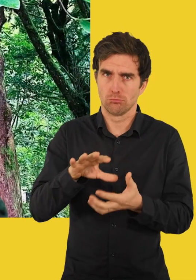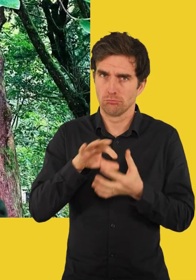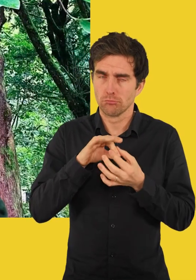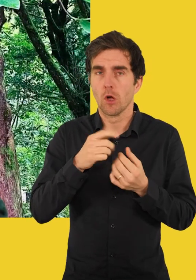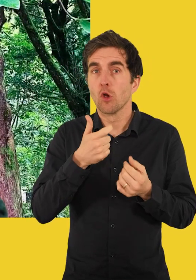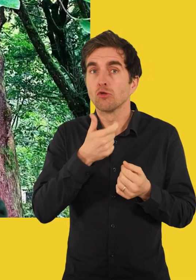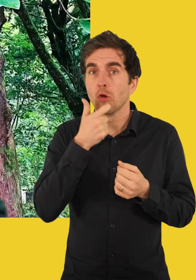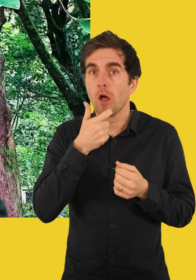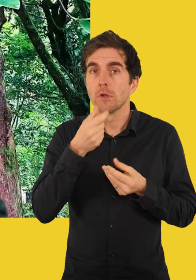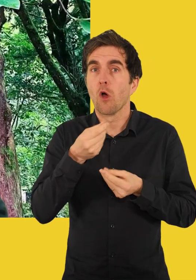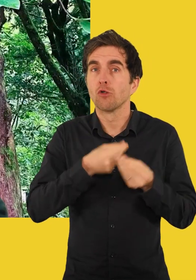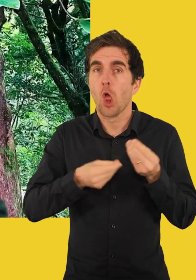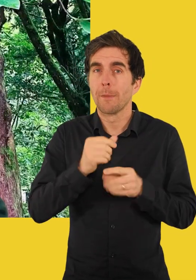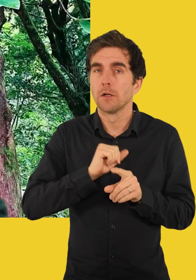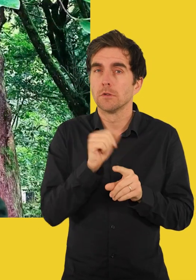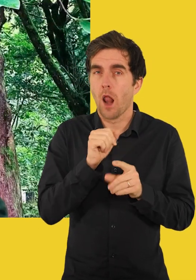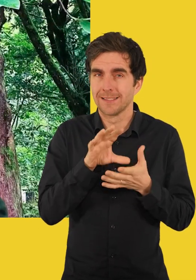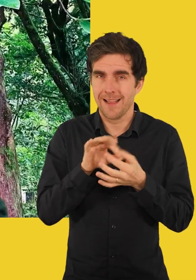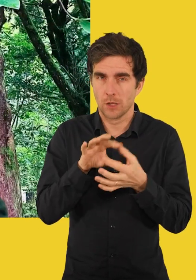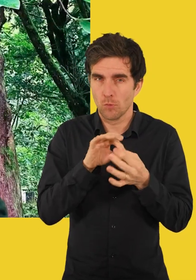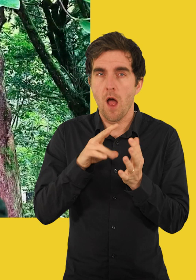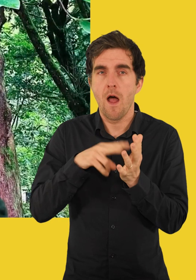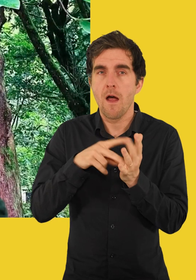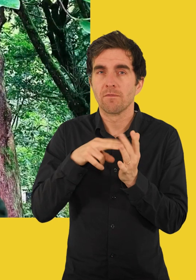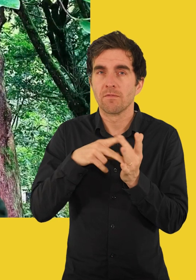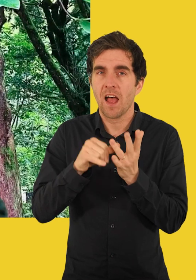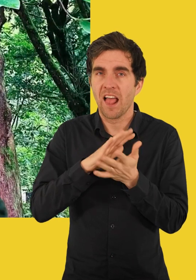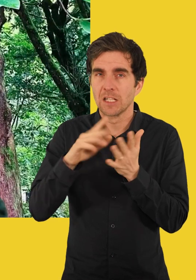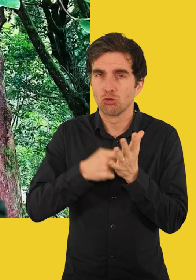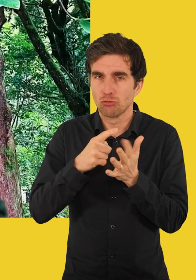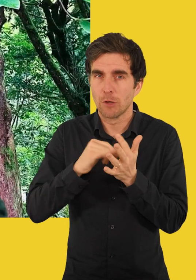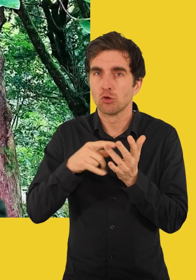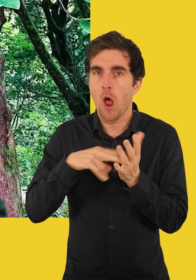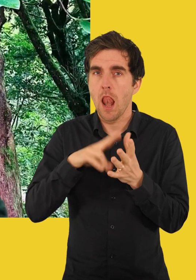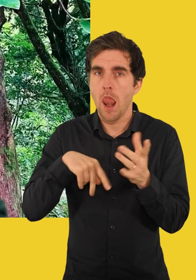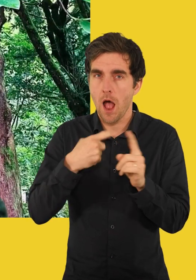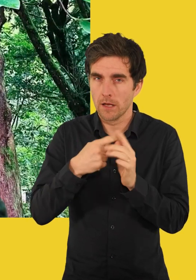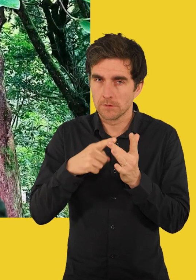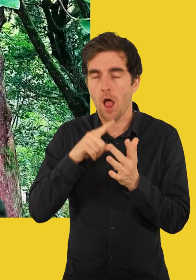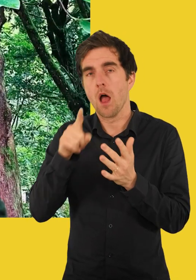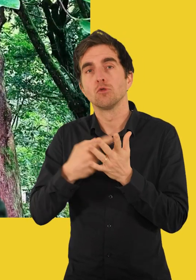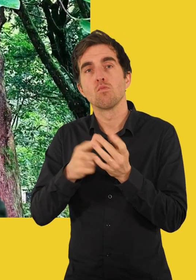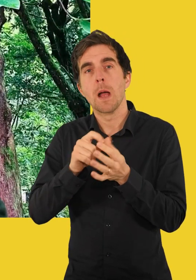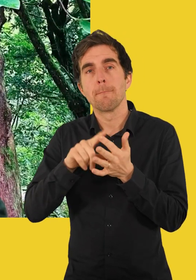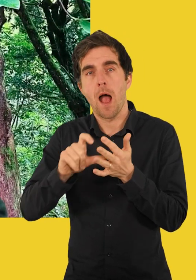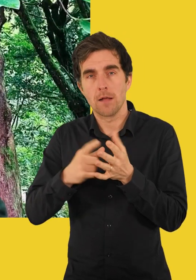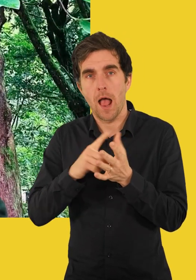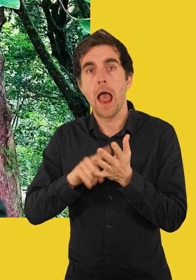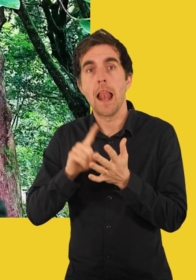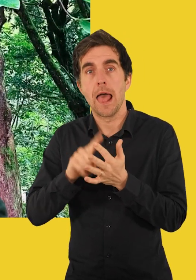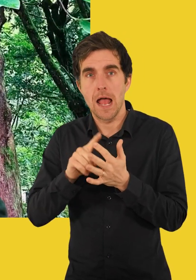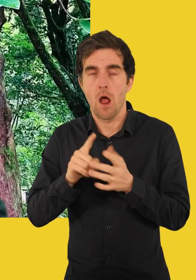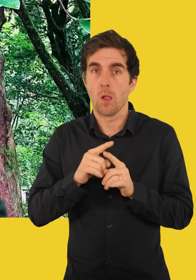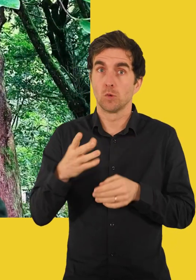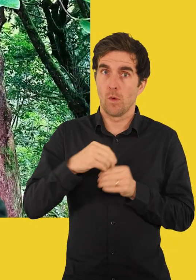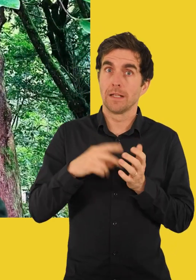Economics Scotland Network, planned and curated by Vinashree Solanki and Rebecca Lee, both on today's panel, and